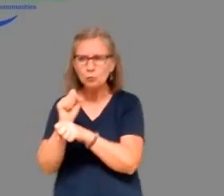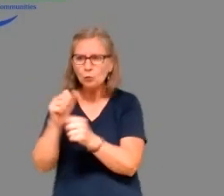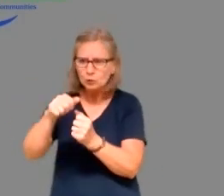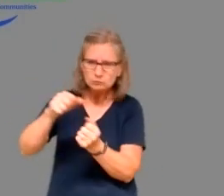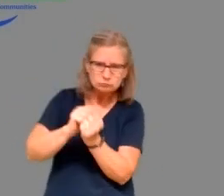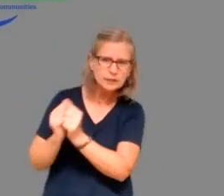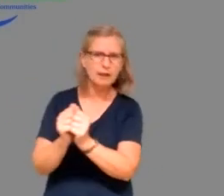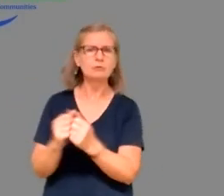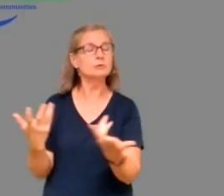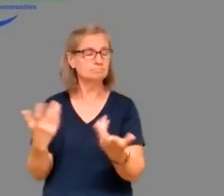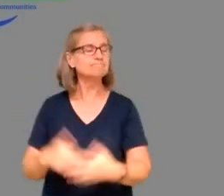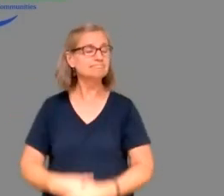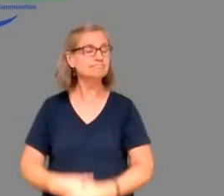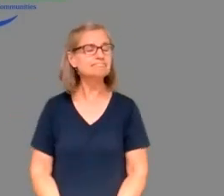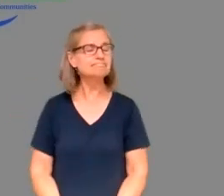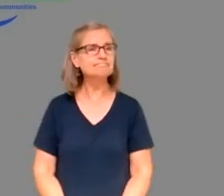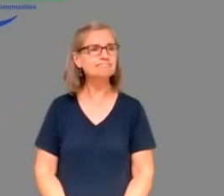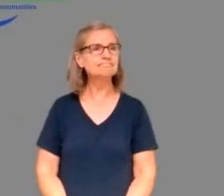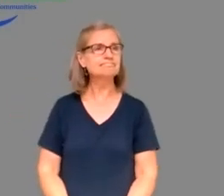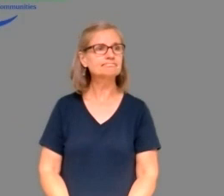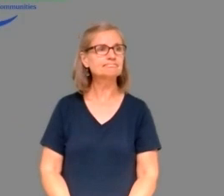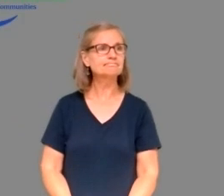get.